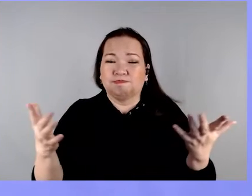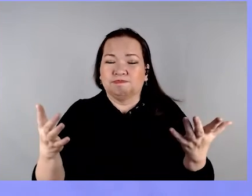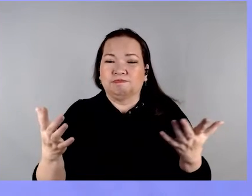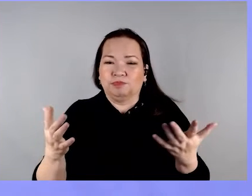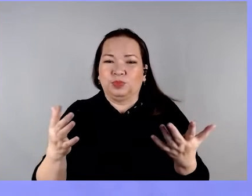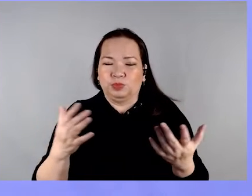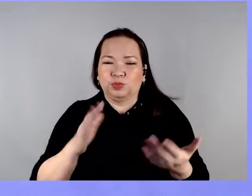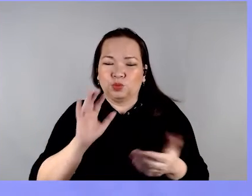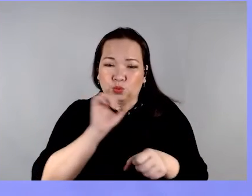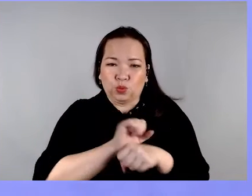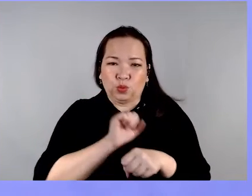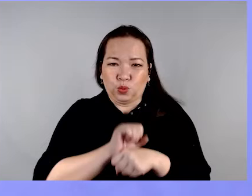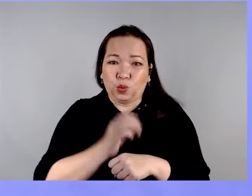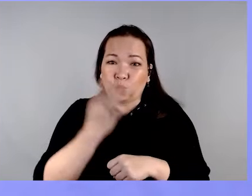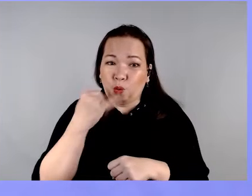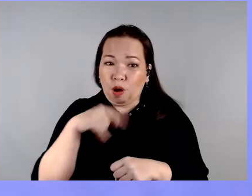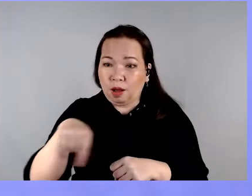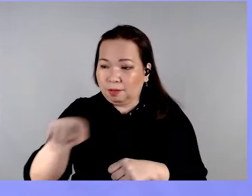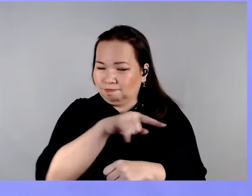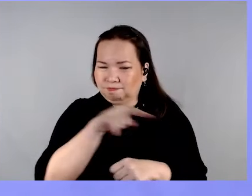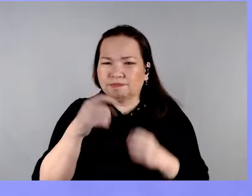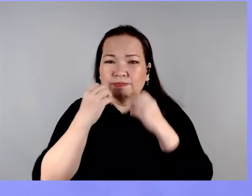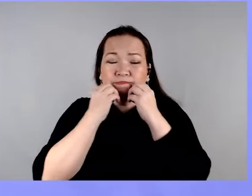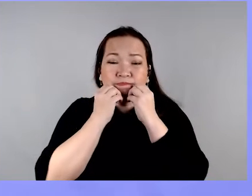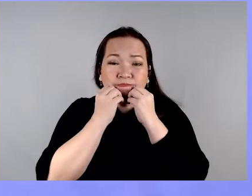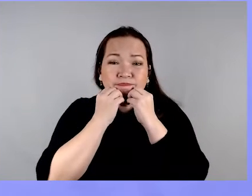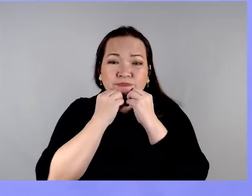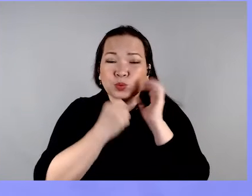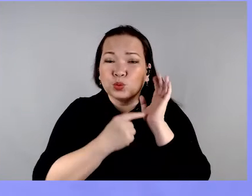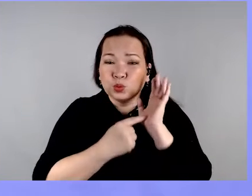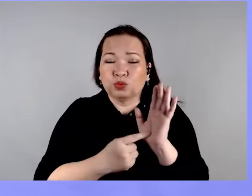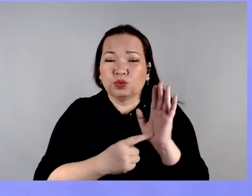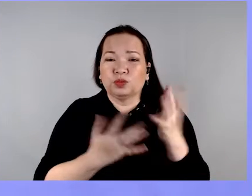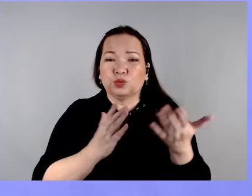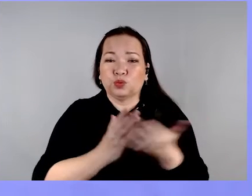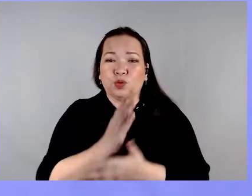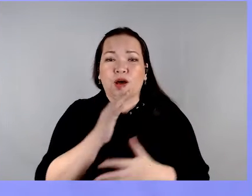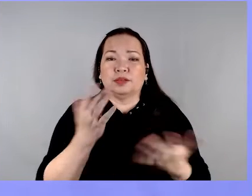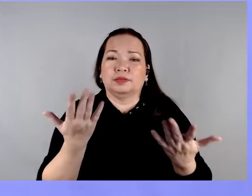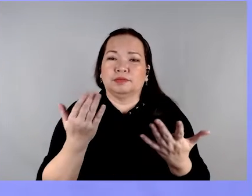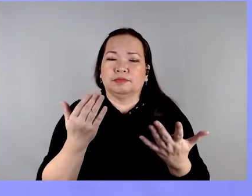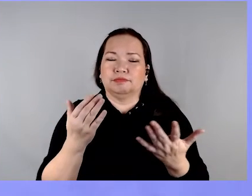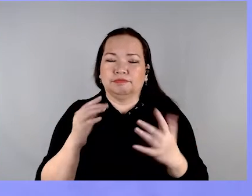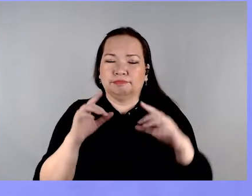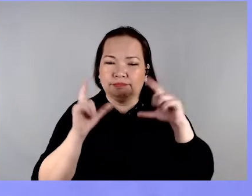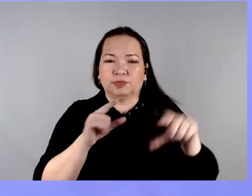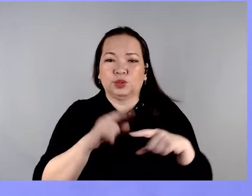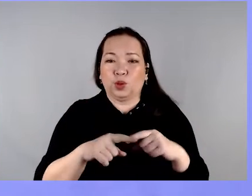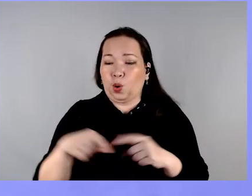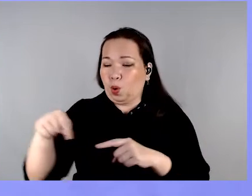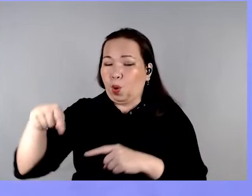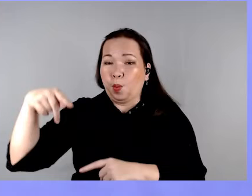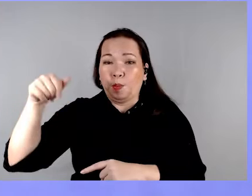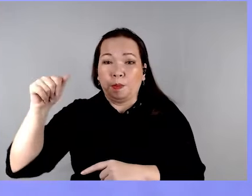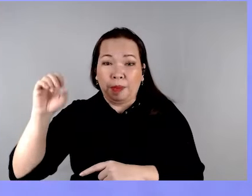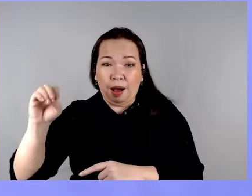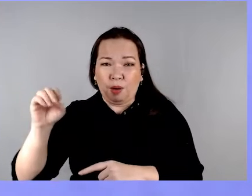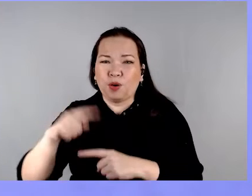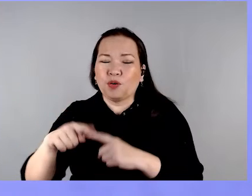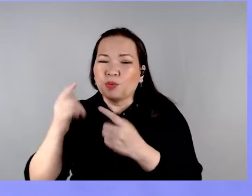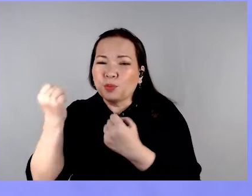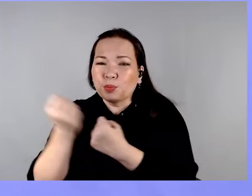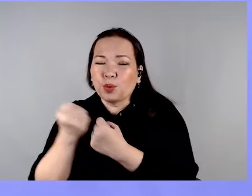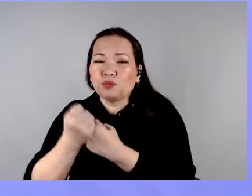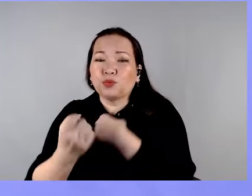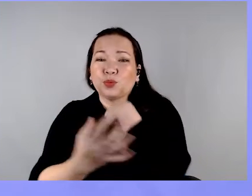roles are crucial in the protection of the rights of the accused. Public attorneys represent and defend those who are indigent and cannot find